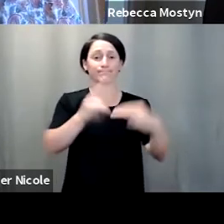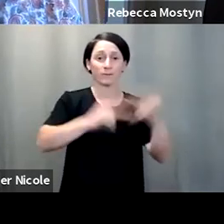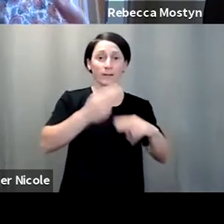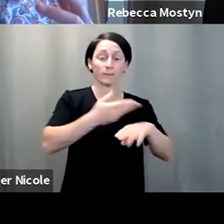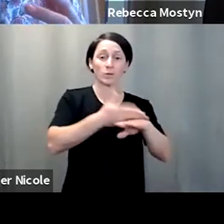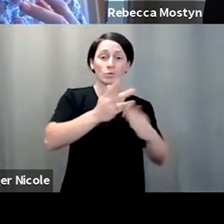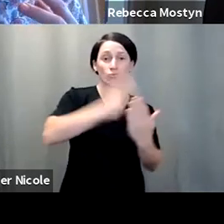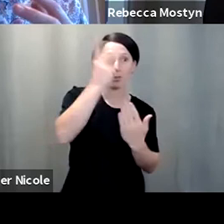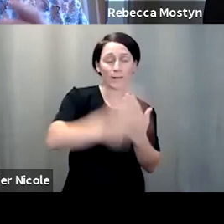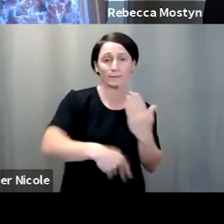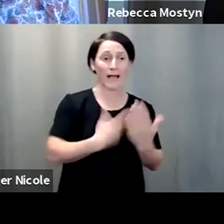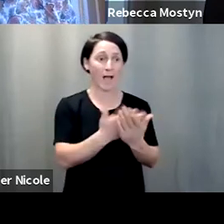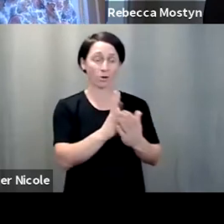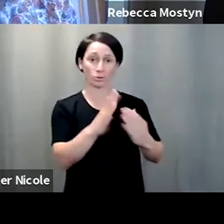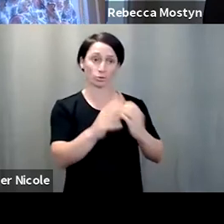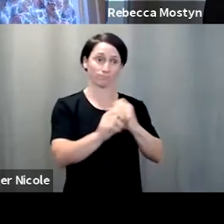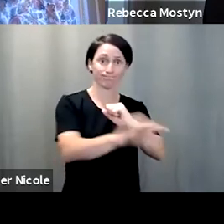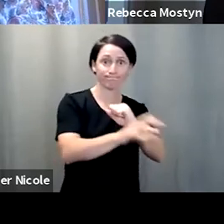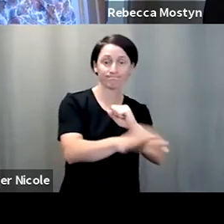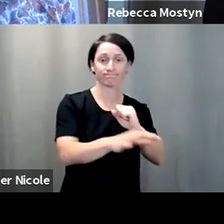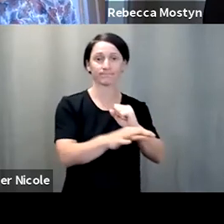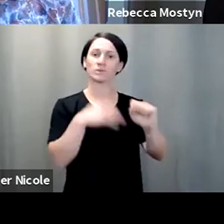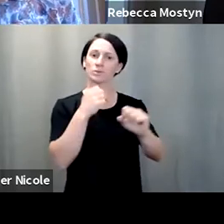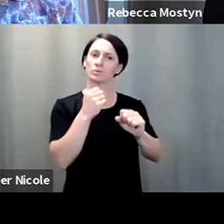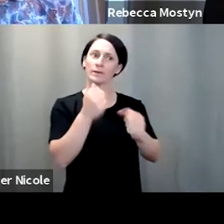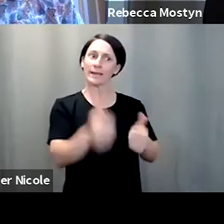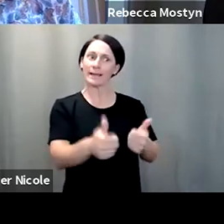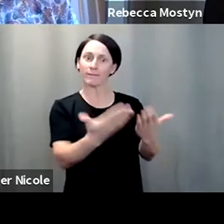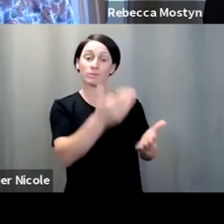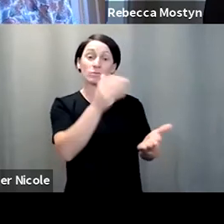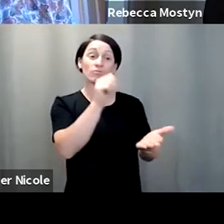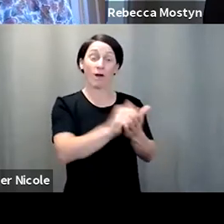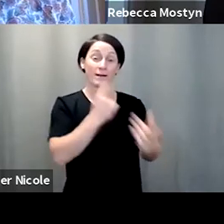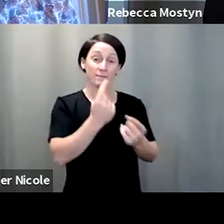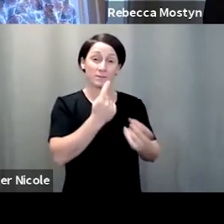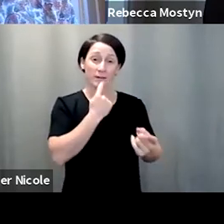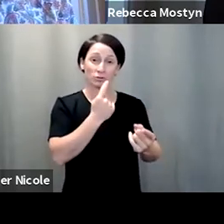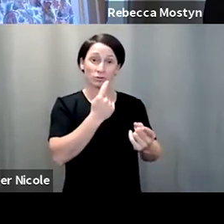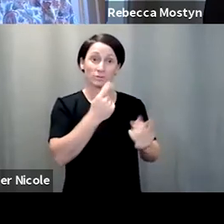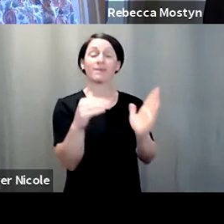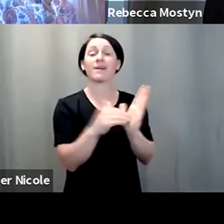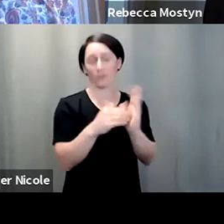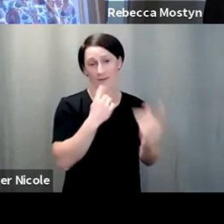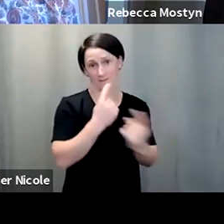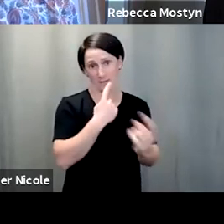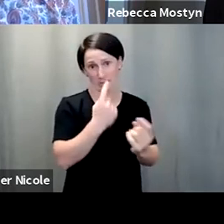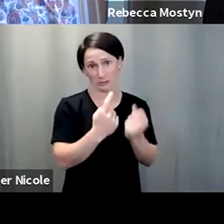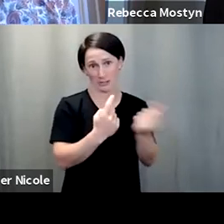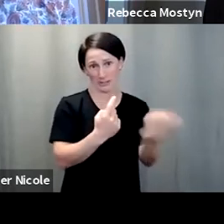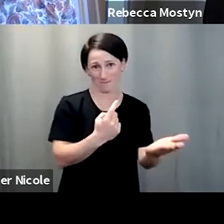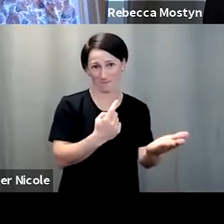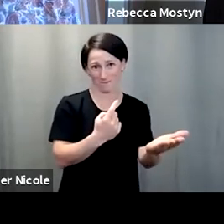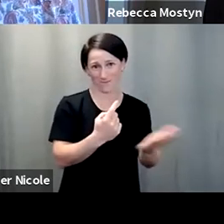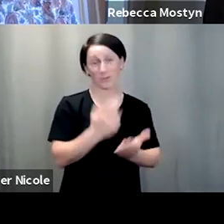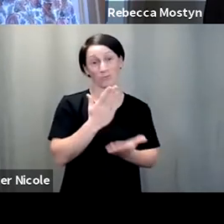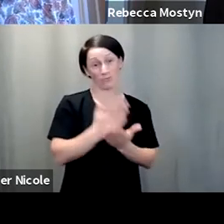and provide them with up to the minute information that informs their decision-making. So it requires something new of